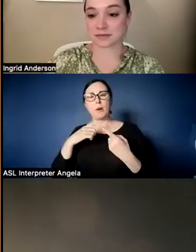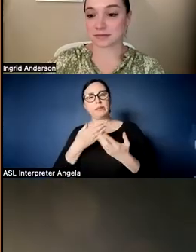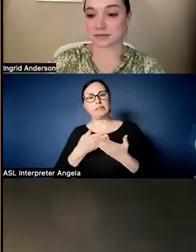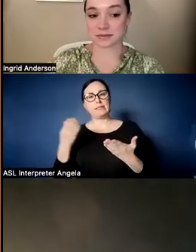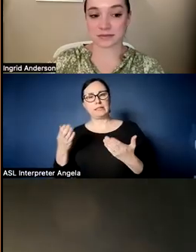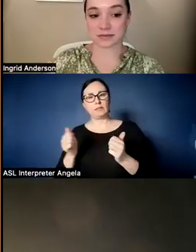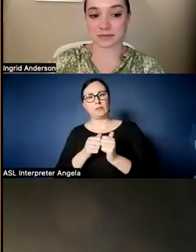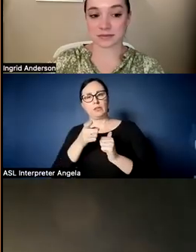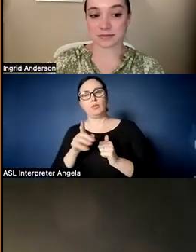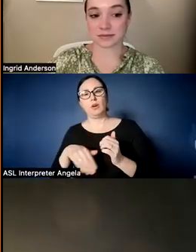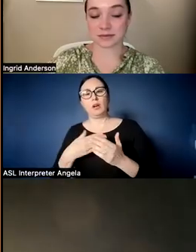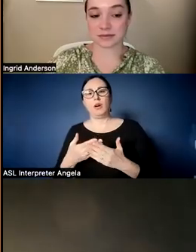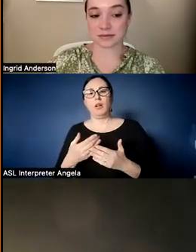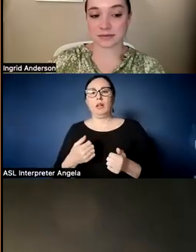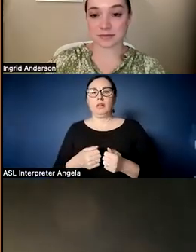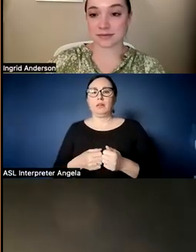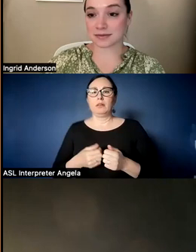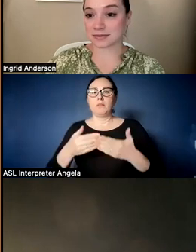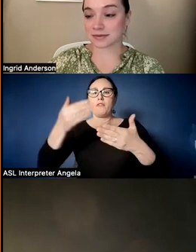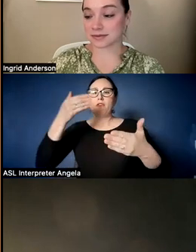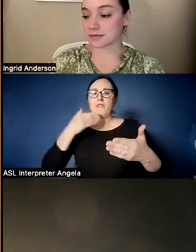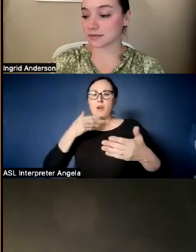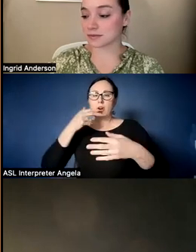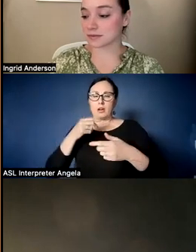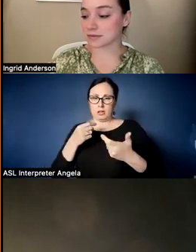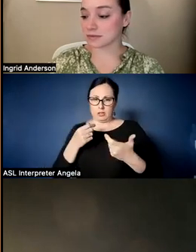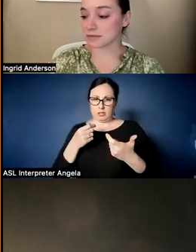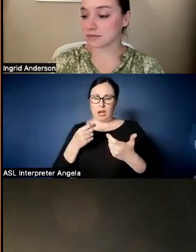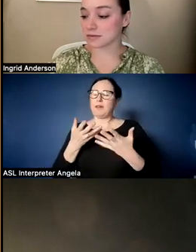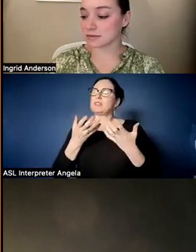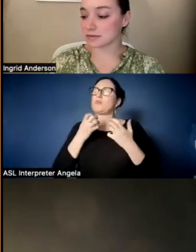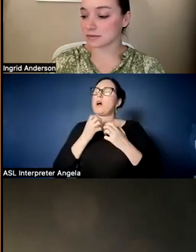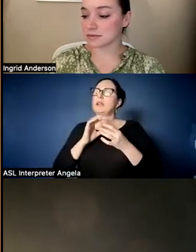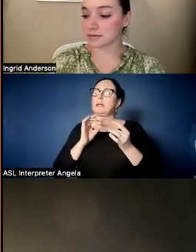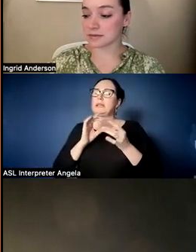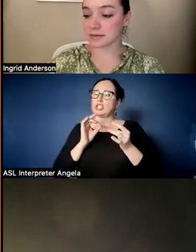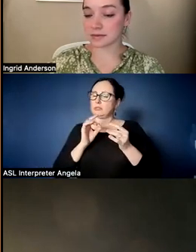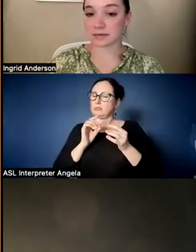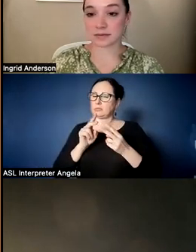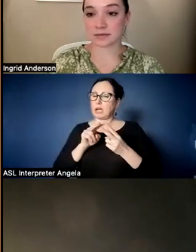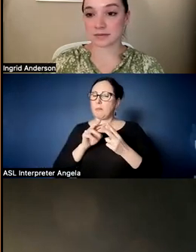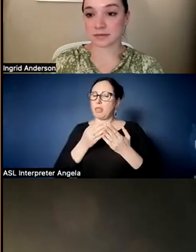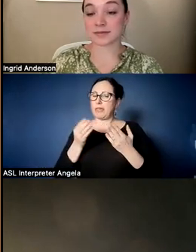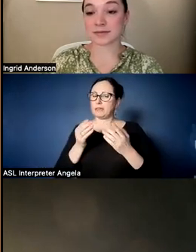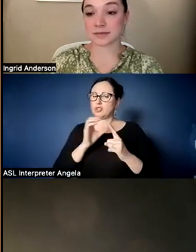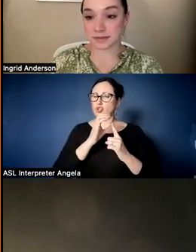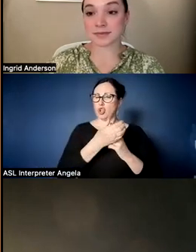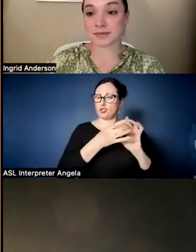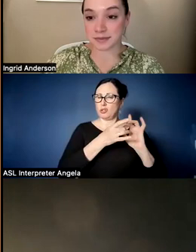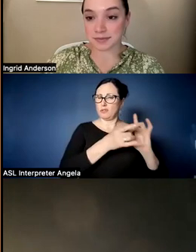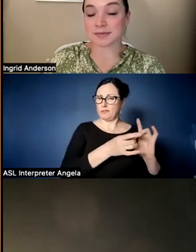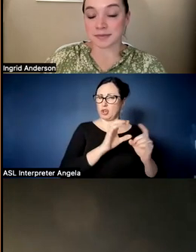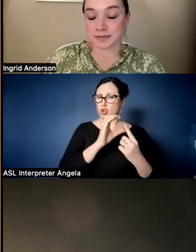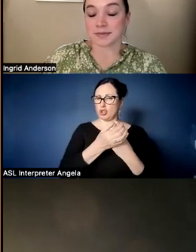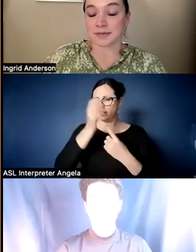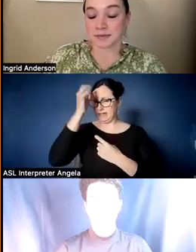Also, before we move on to this next portion, I did want to name a couple of things about culturally relevant, culturally competent,